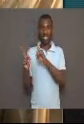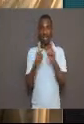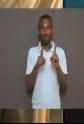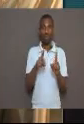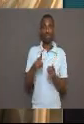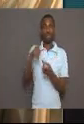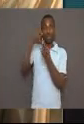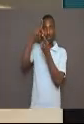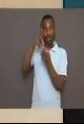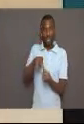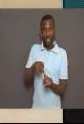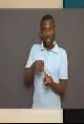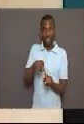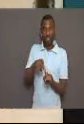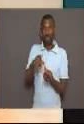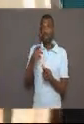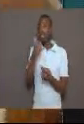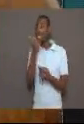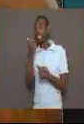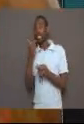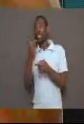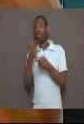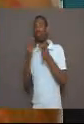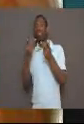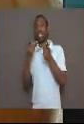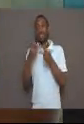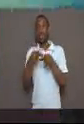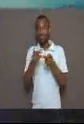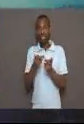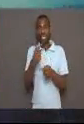pressure from building any further.